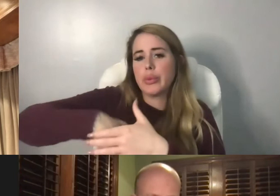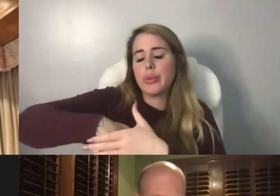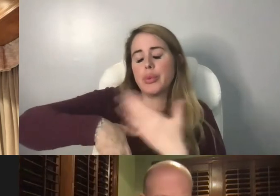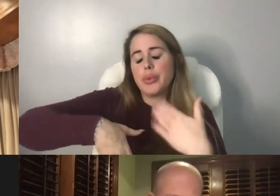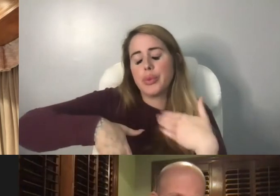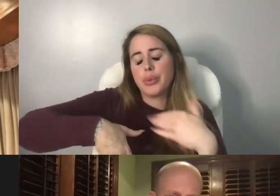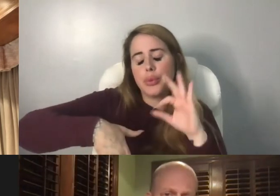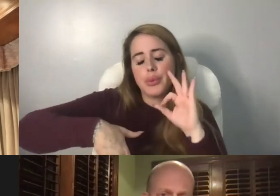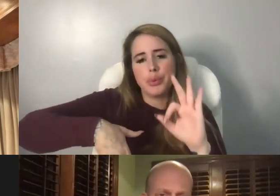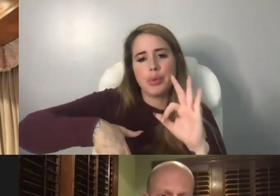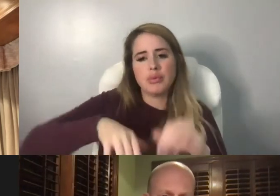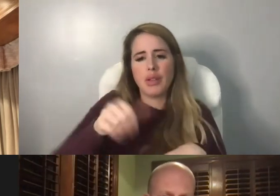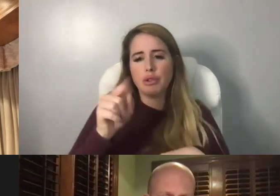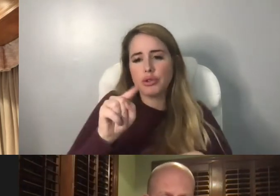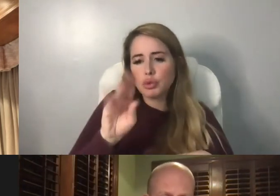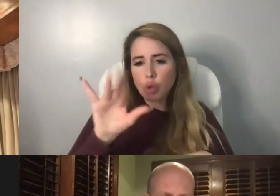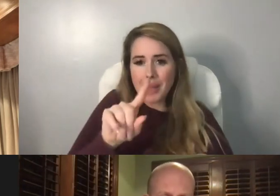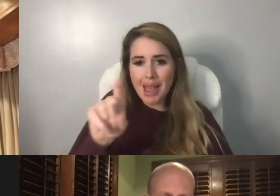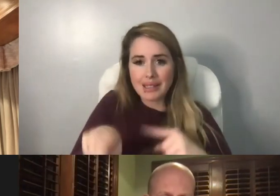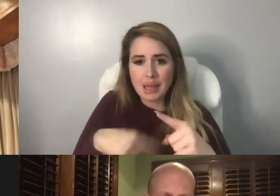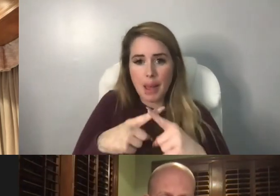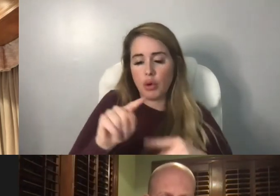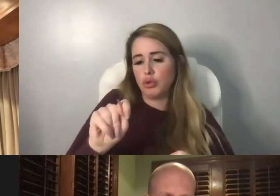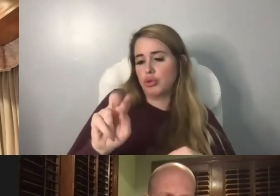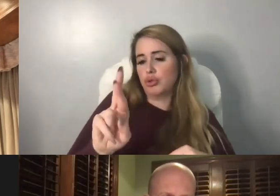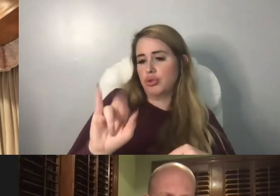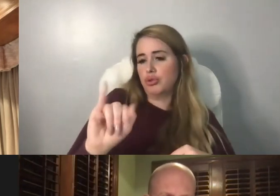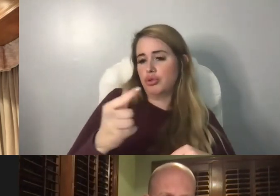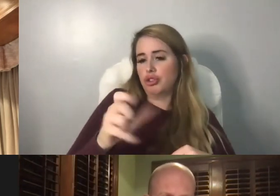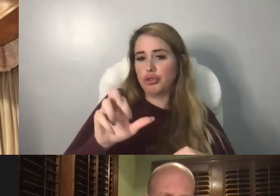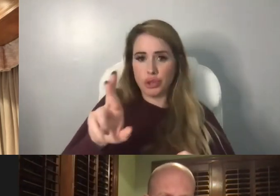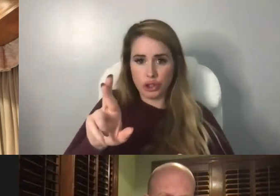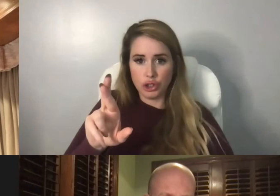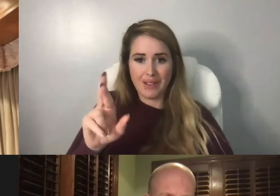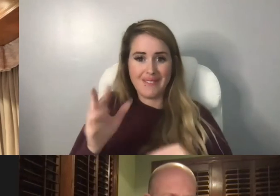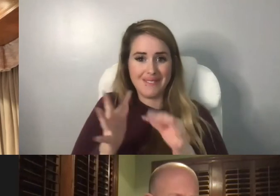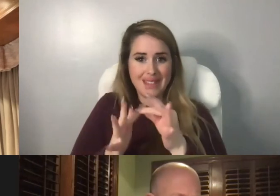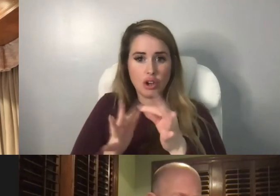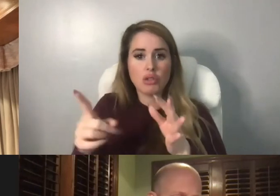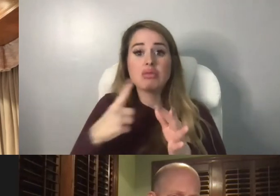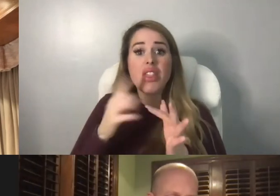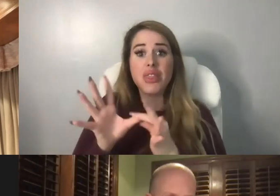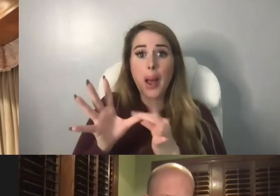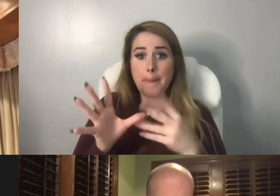Another post from Toby about trigger finger in my thumb. They told him I can only have 2